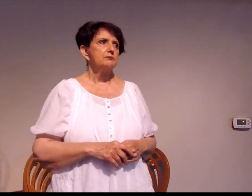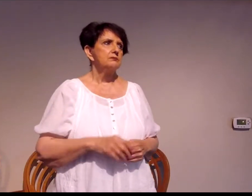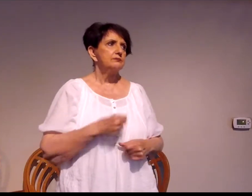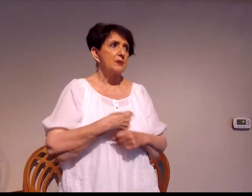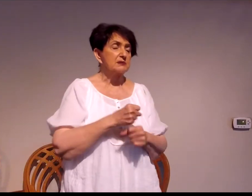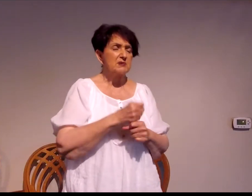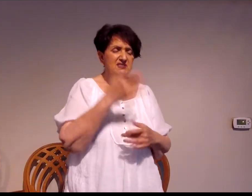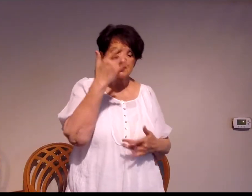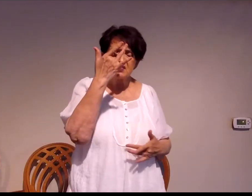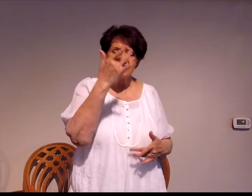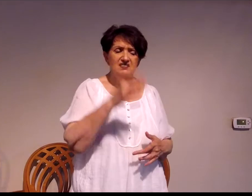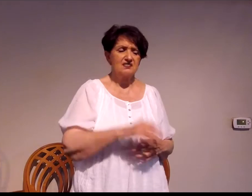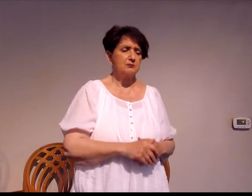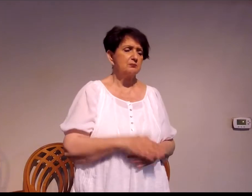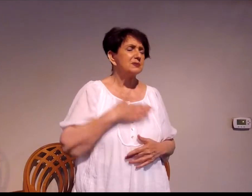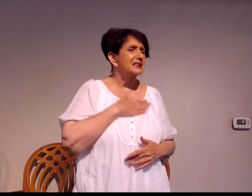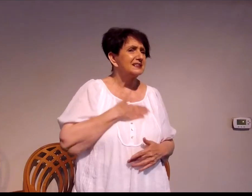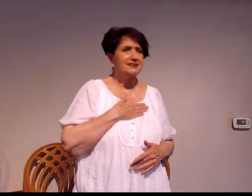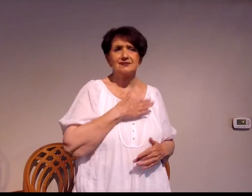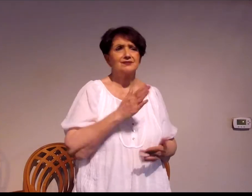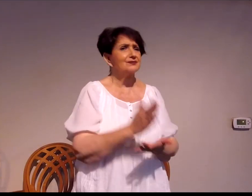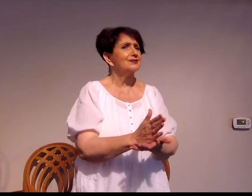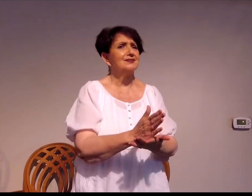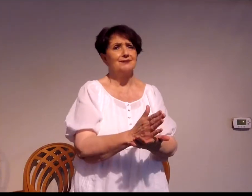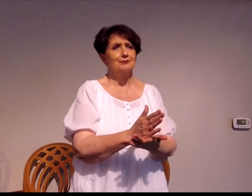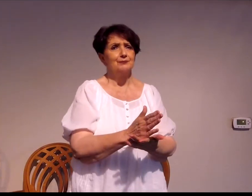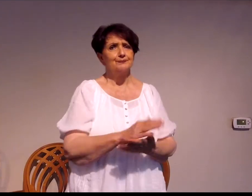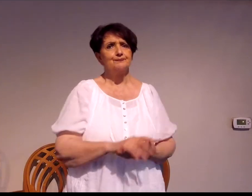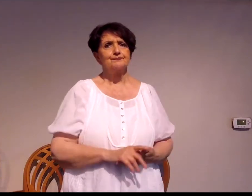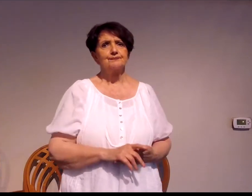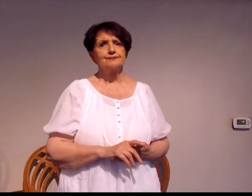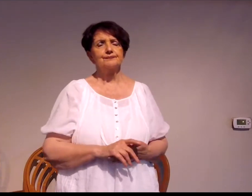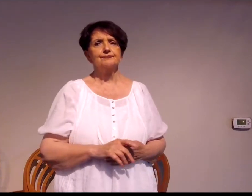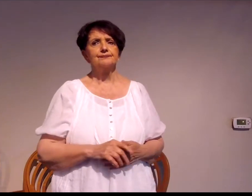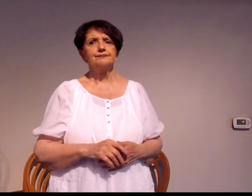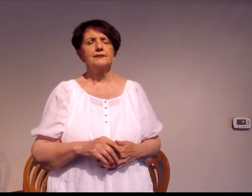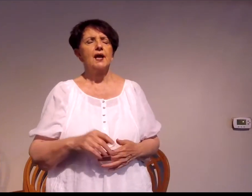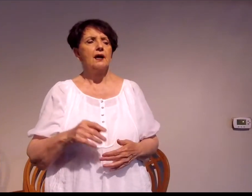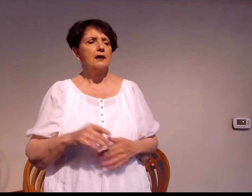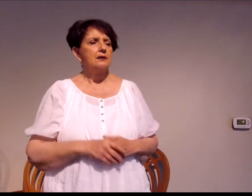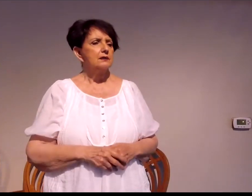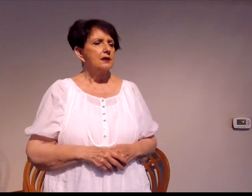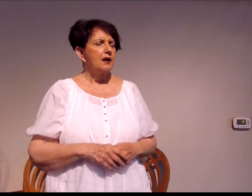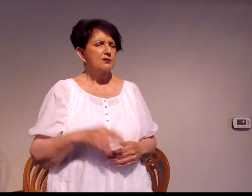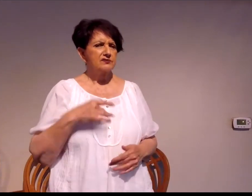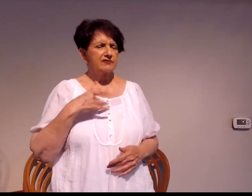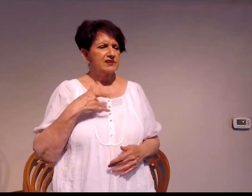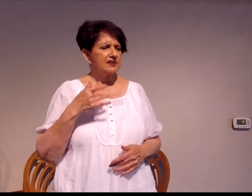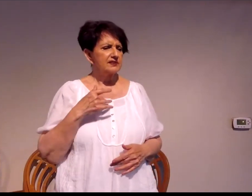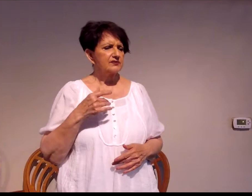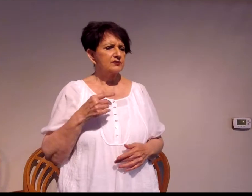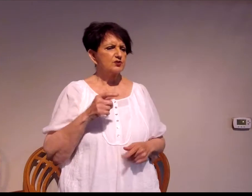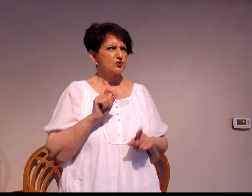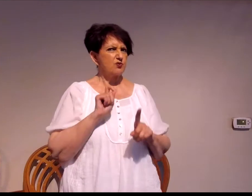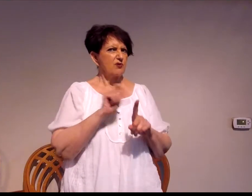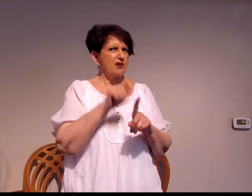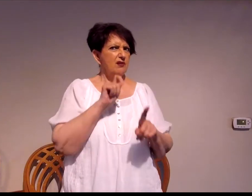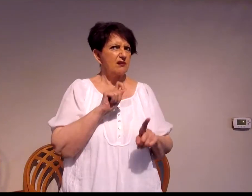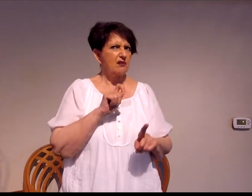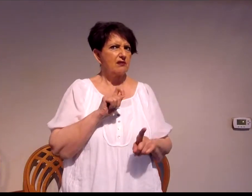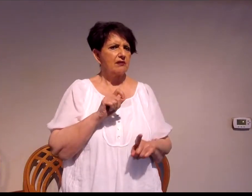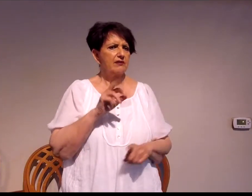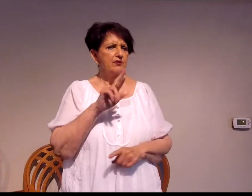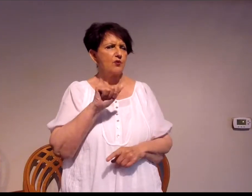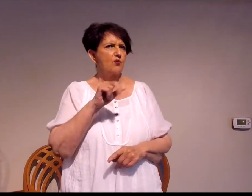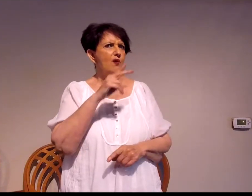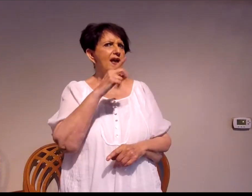do that. Well, smoke, and finally I went, I was feeling the trigger and the rage